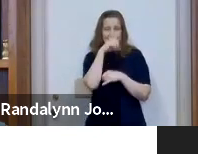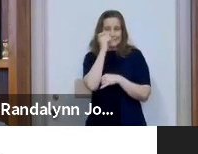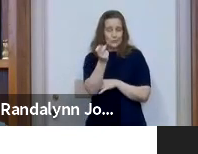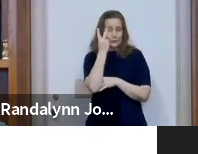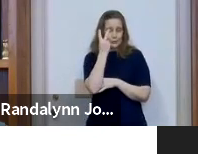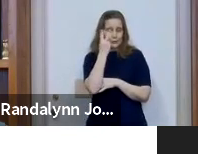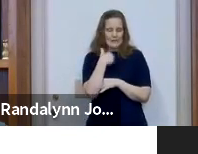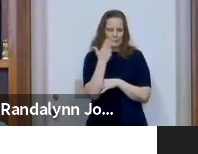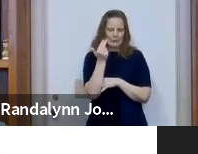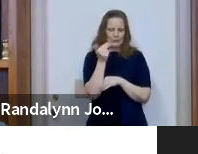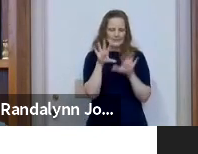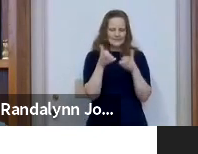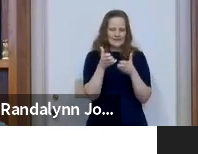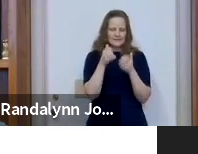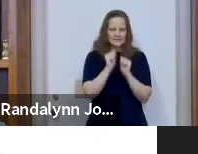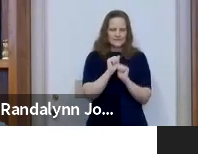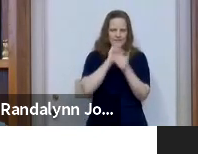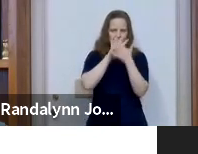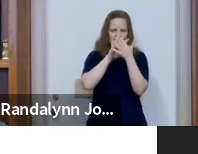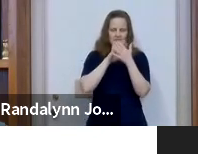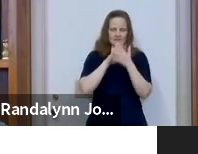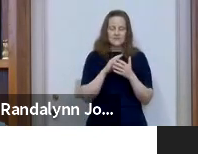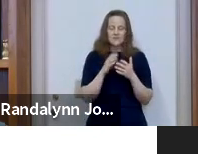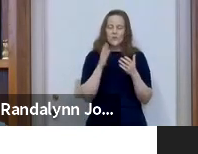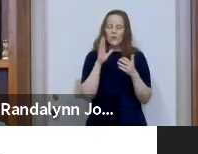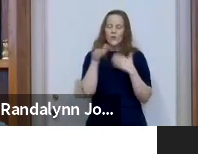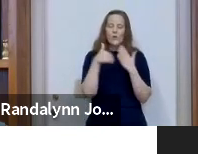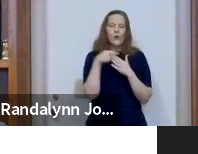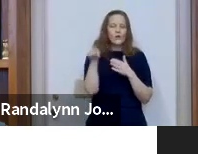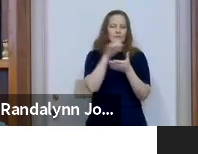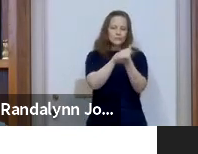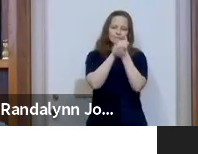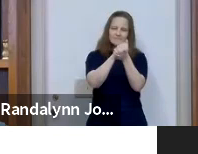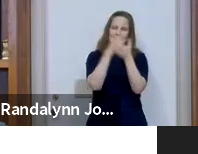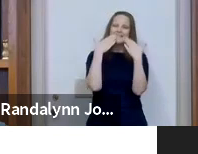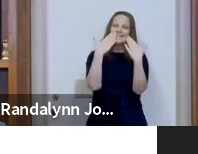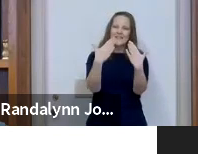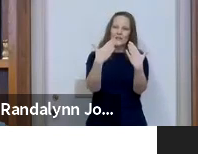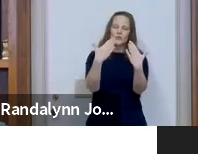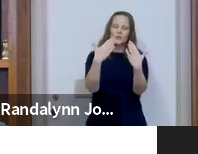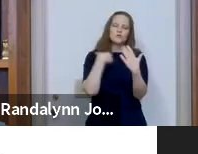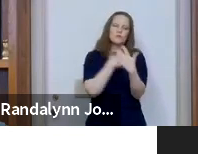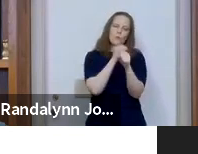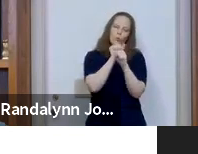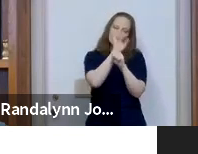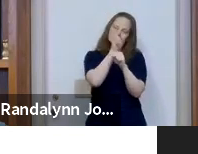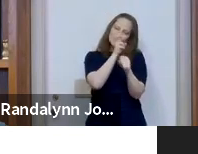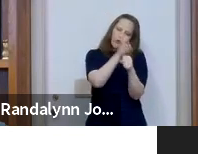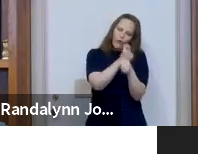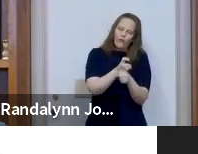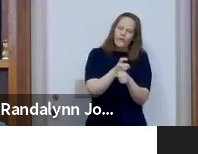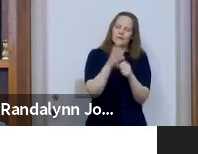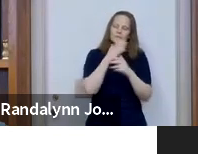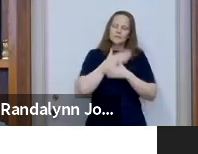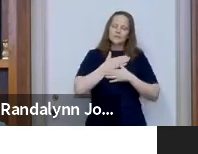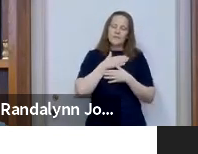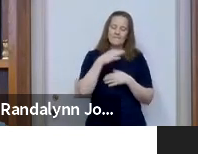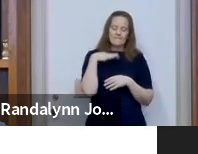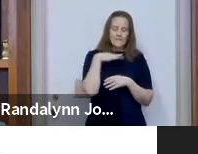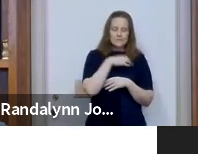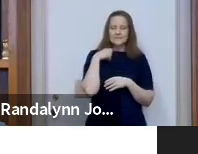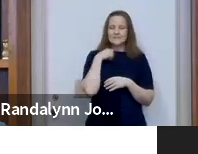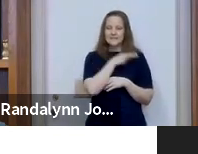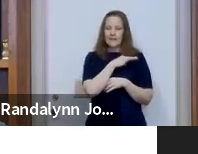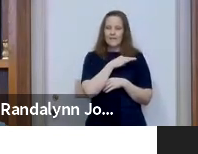13 face-to-face classes. I want to give all of you a heartfelt thanks. You've been working really hard, and I appreciate our faculty and staff because